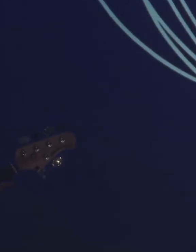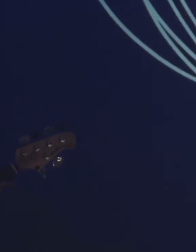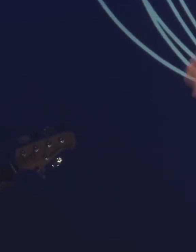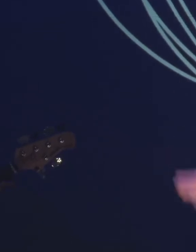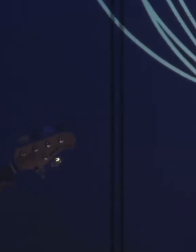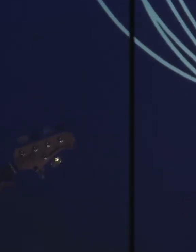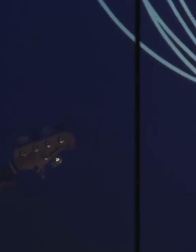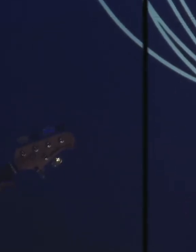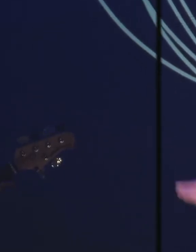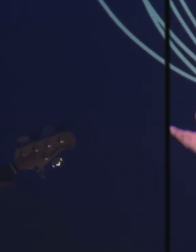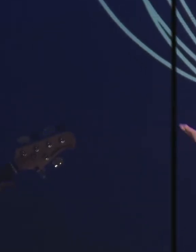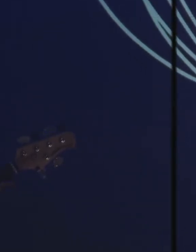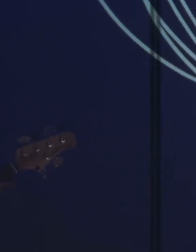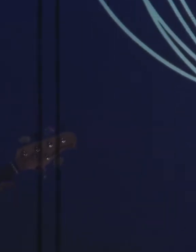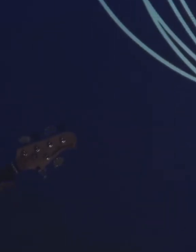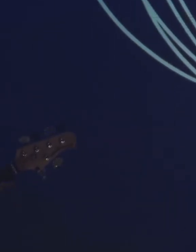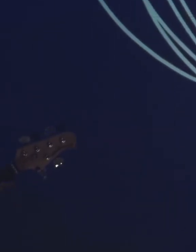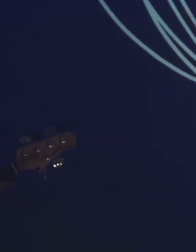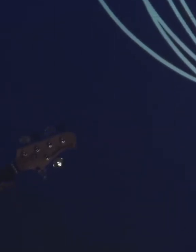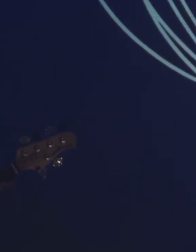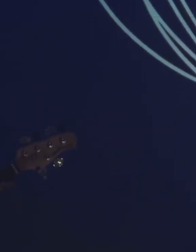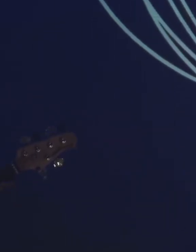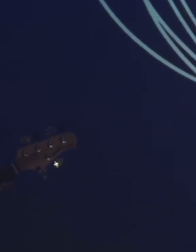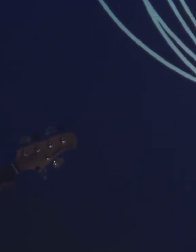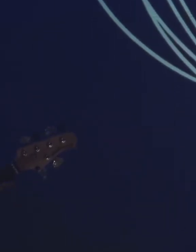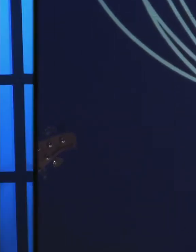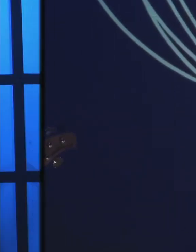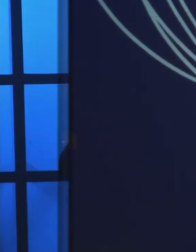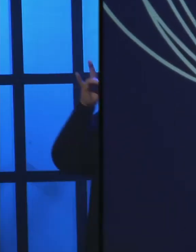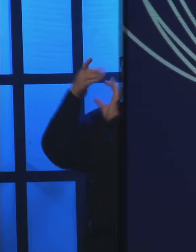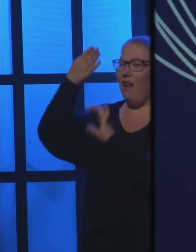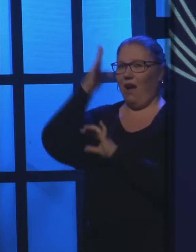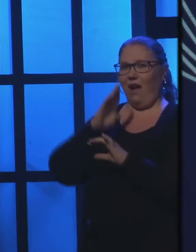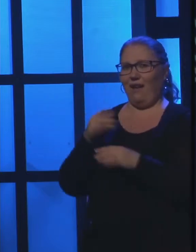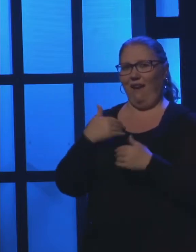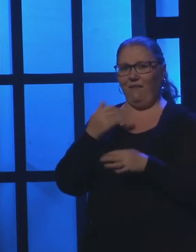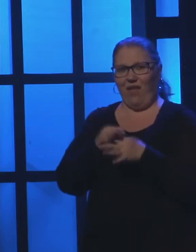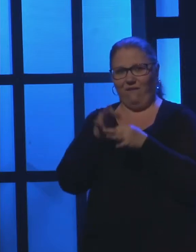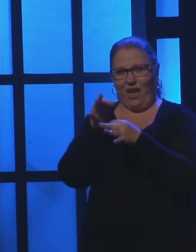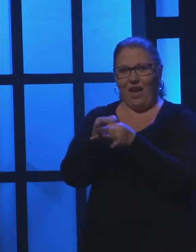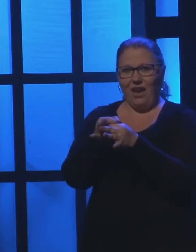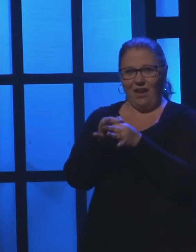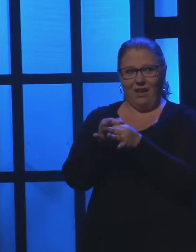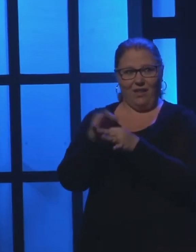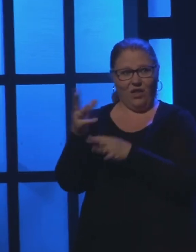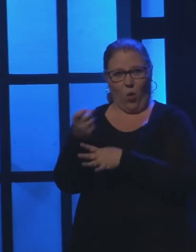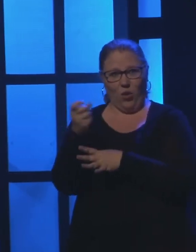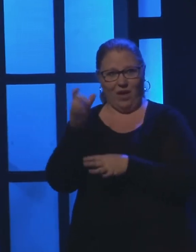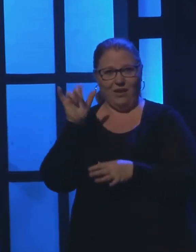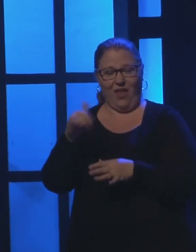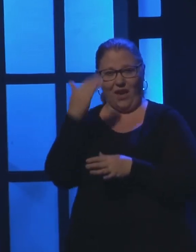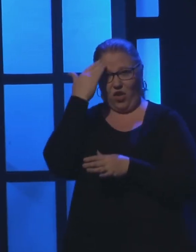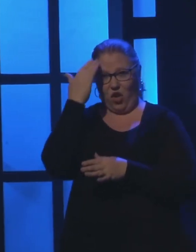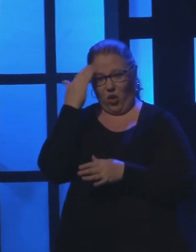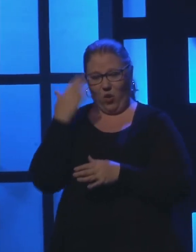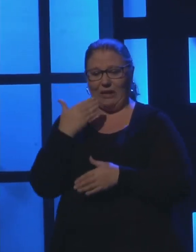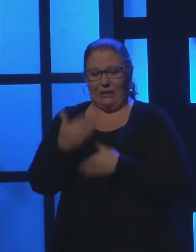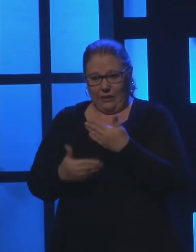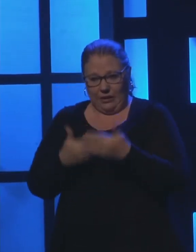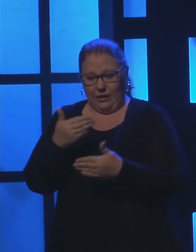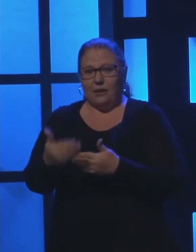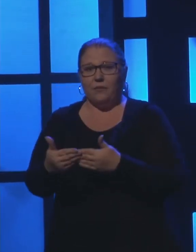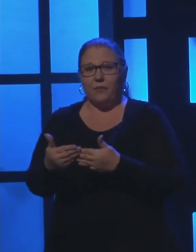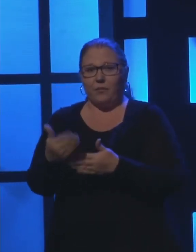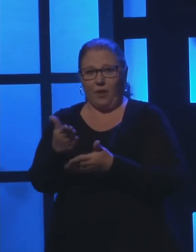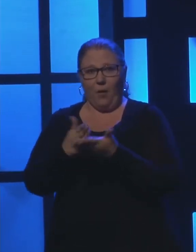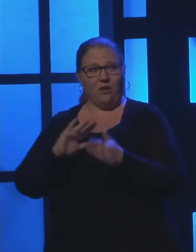true of the entire planet, that we're all children of God. And to have that faith, to hold on to that, to know we can walk through these next seasons of